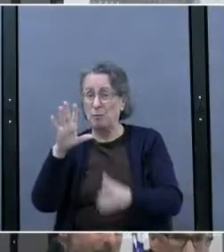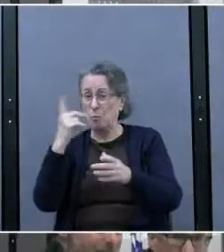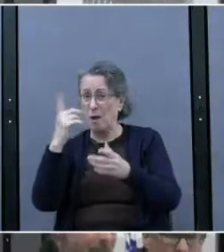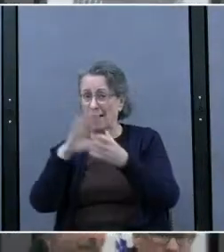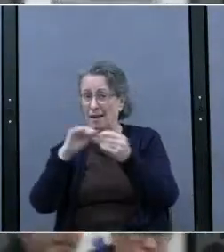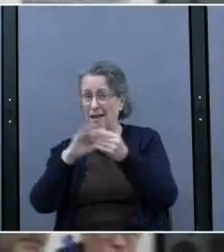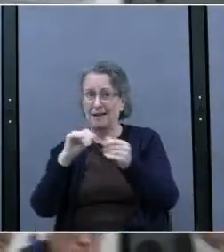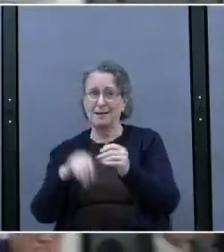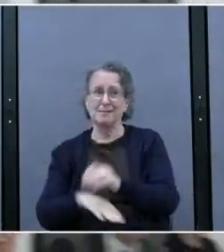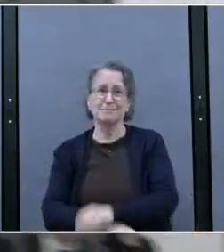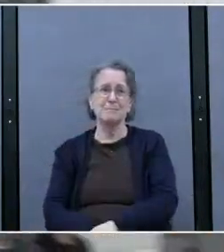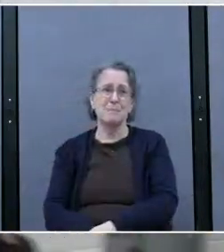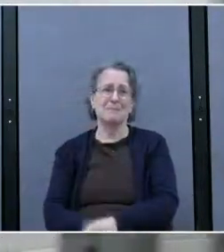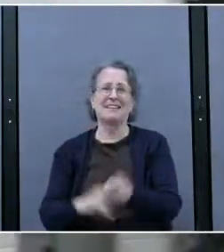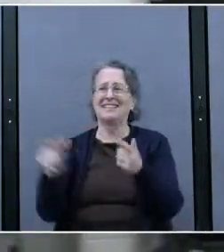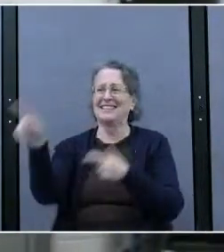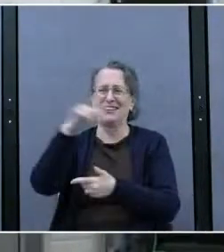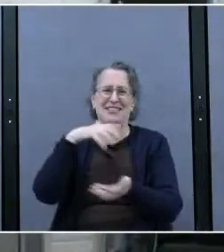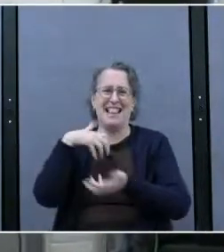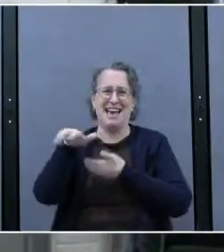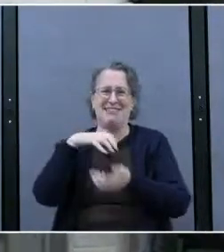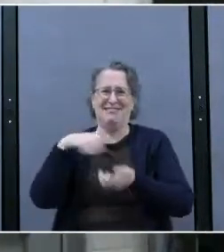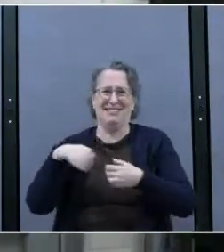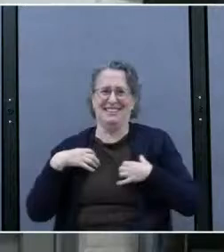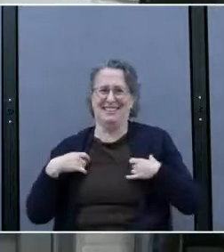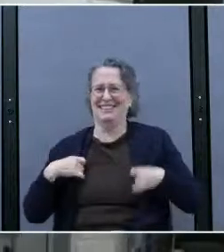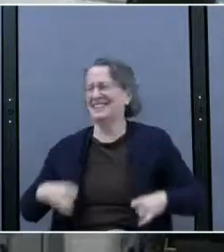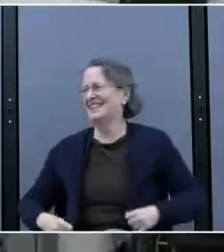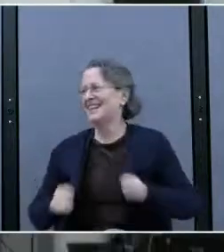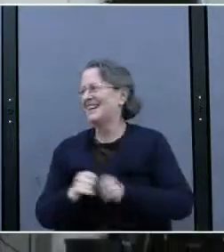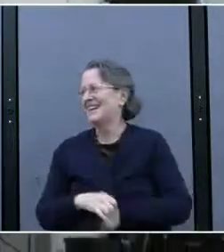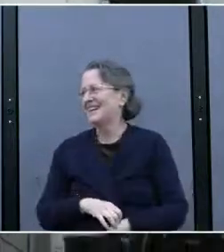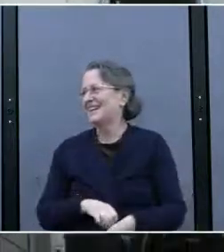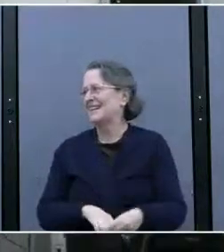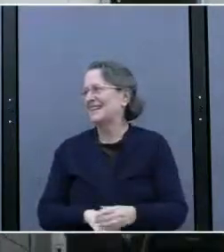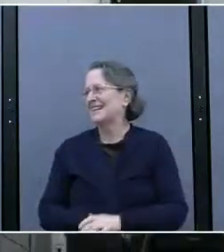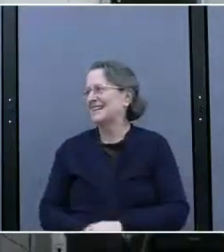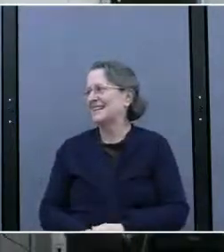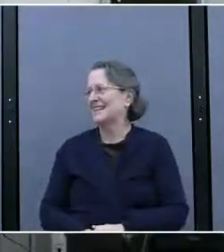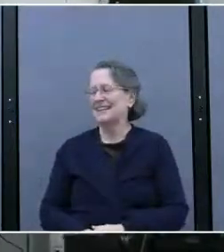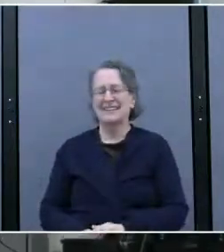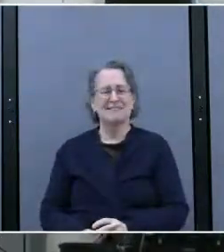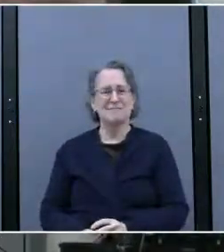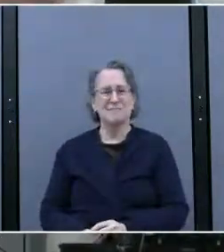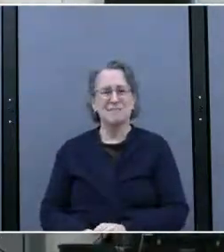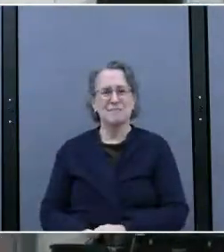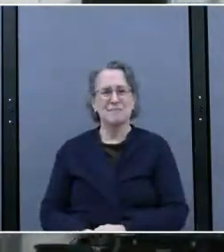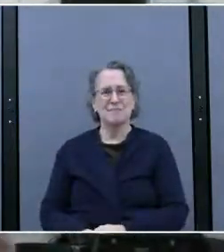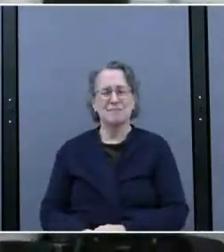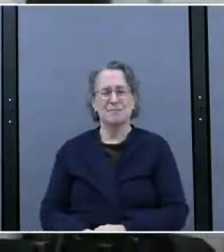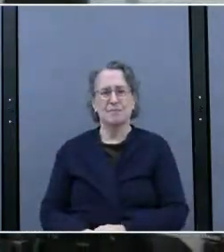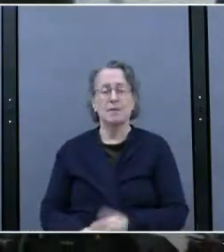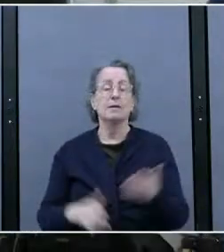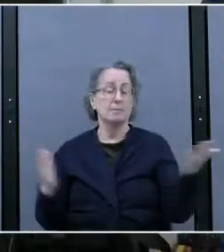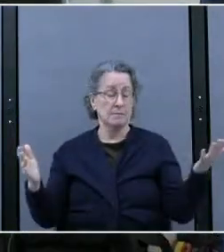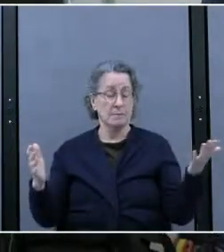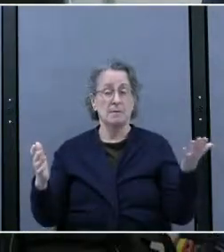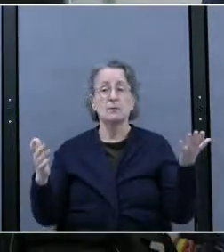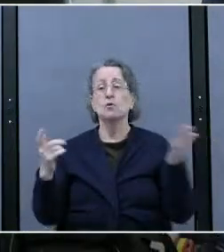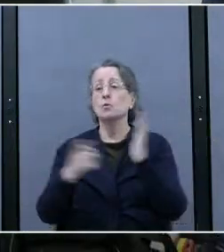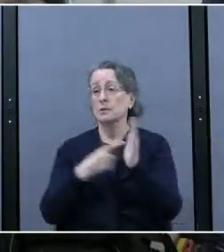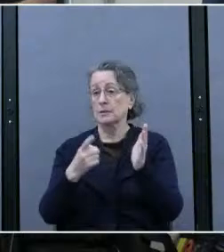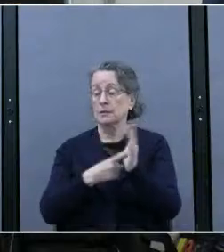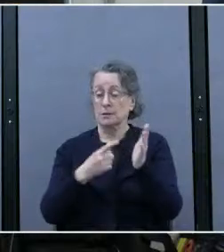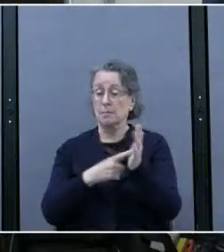Yeah, thank you. There is no point in time in where we say there's a vacancy in this position, and